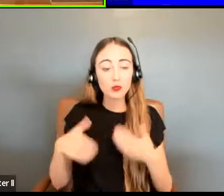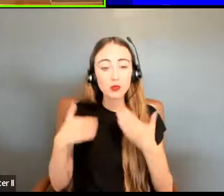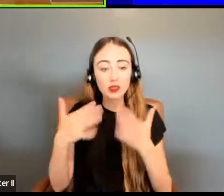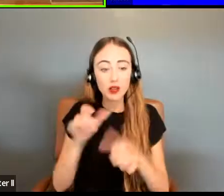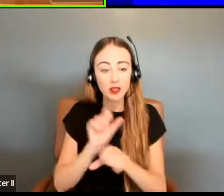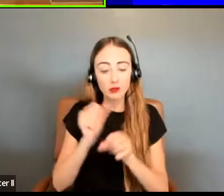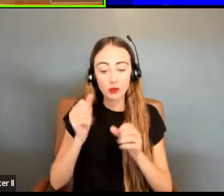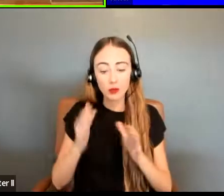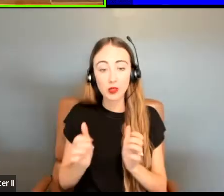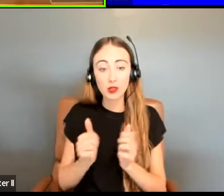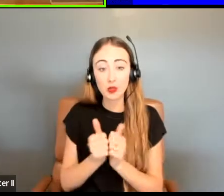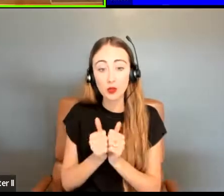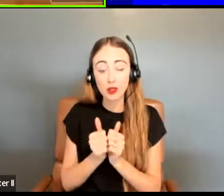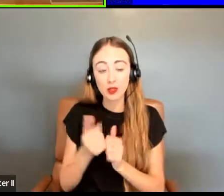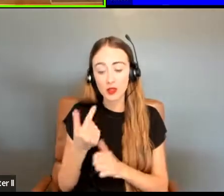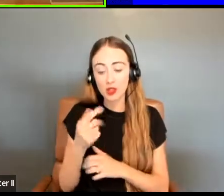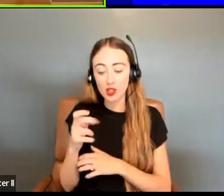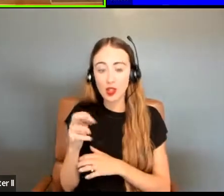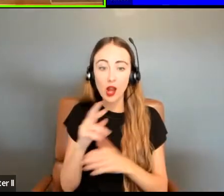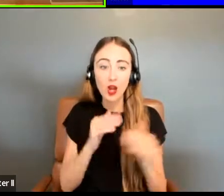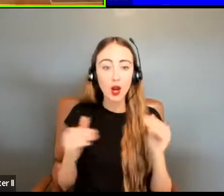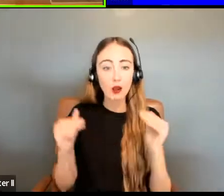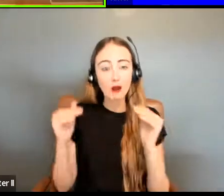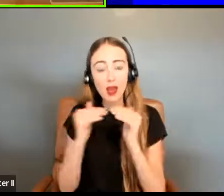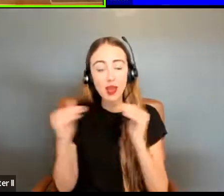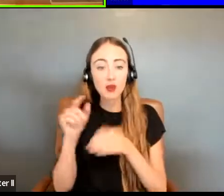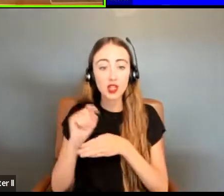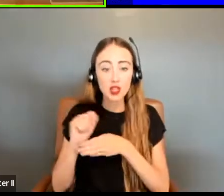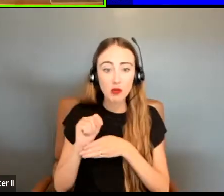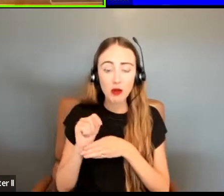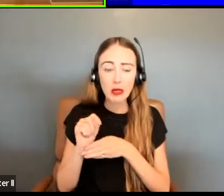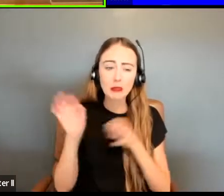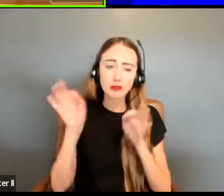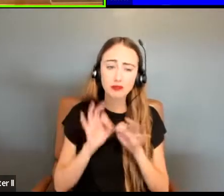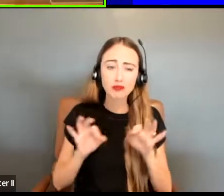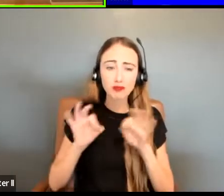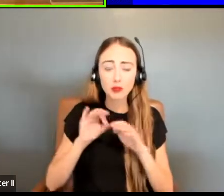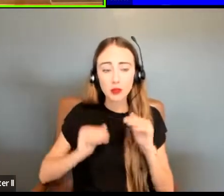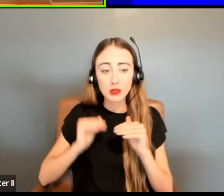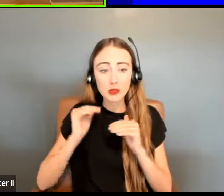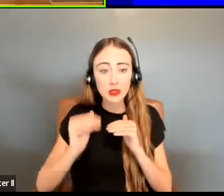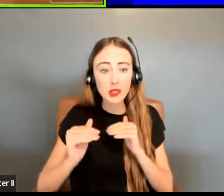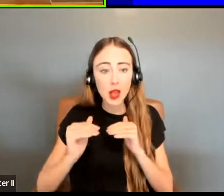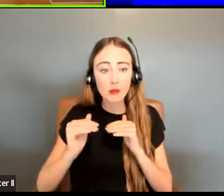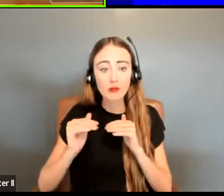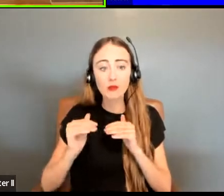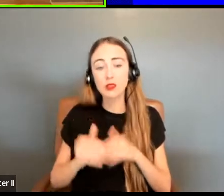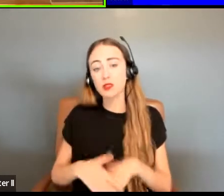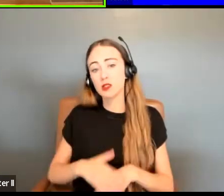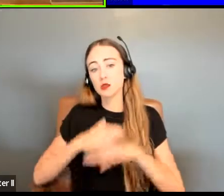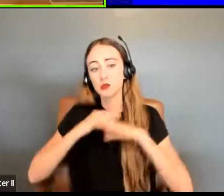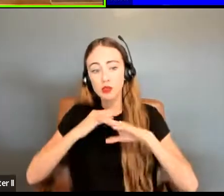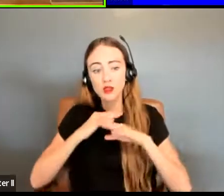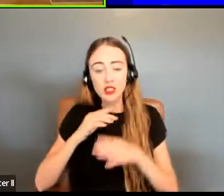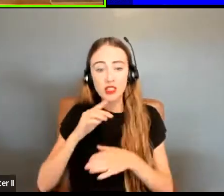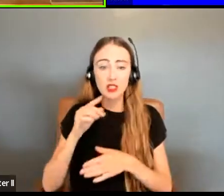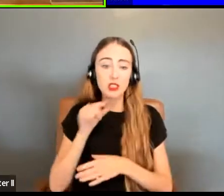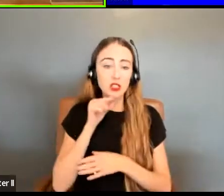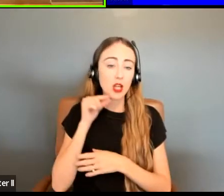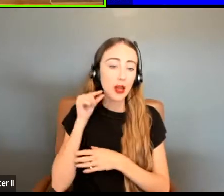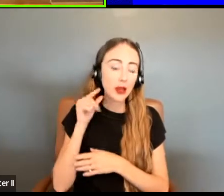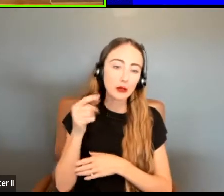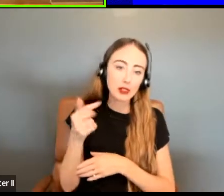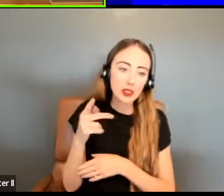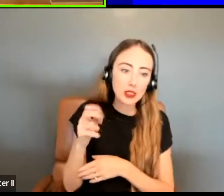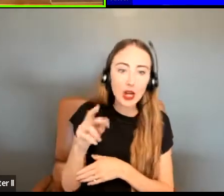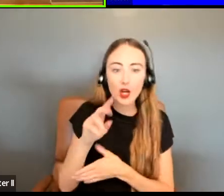employees with gender equity training are all critical steps in combating gender discrimination and building compassion